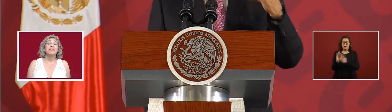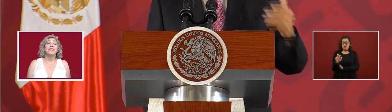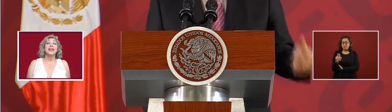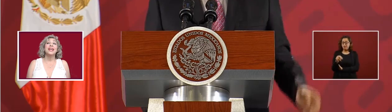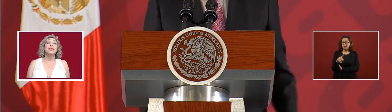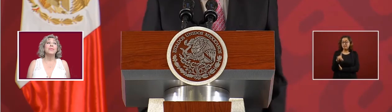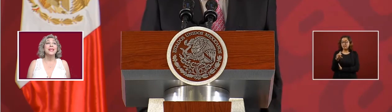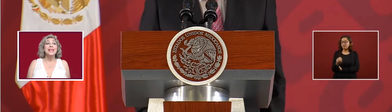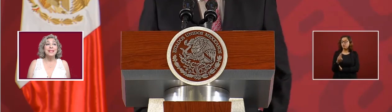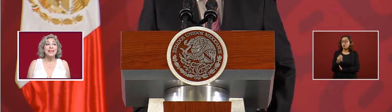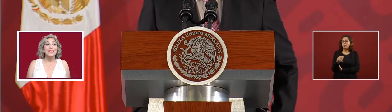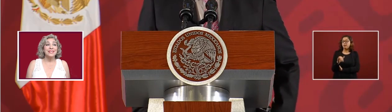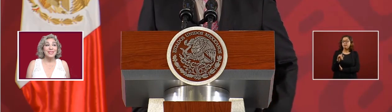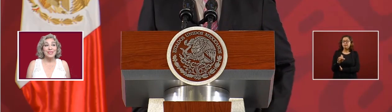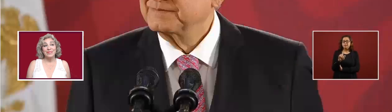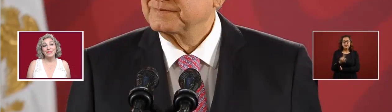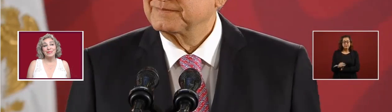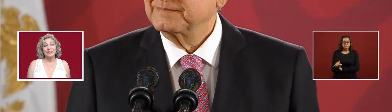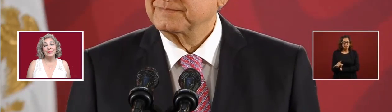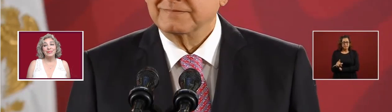Benítez.